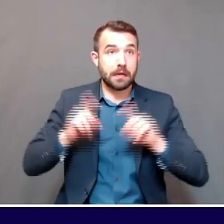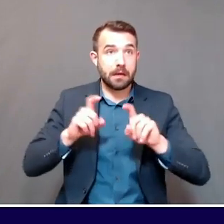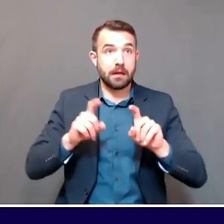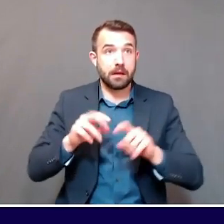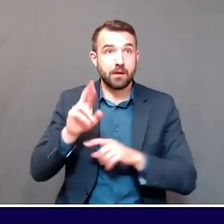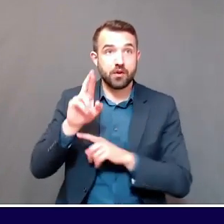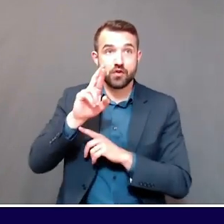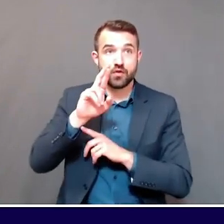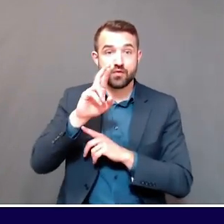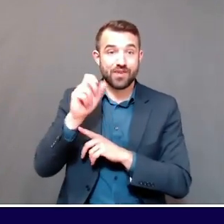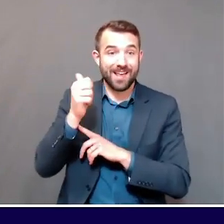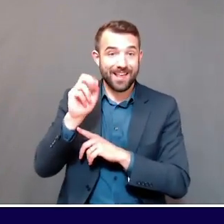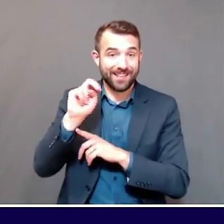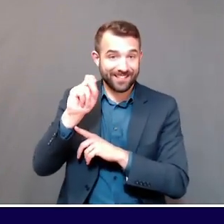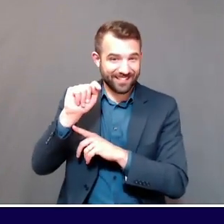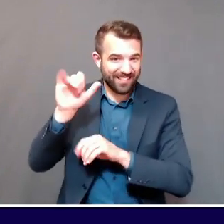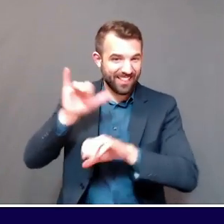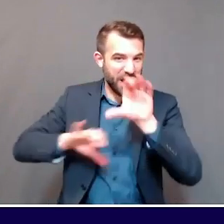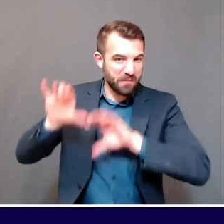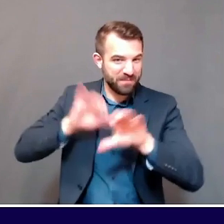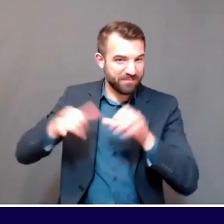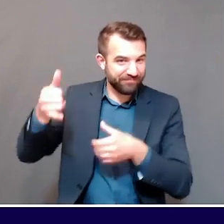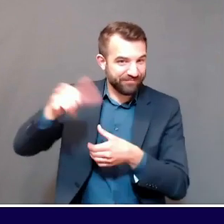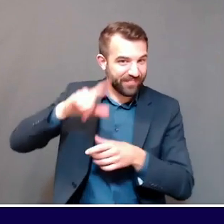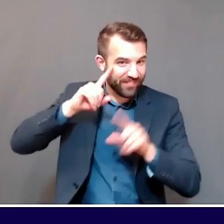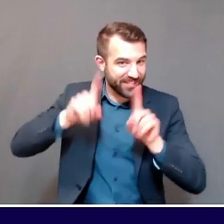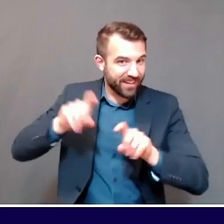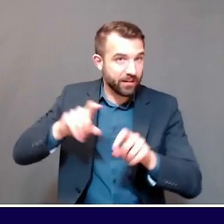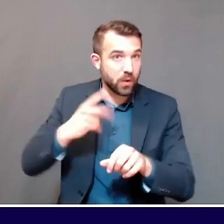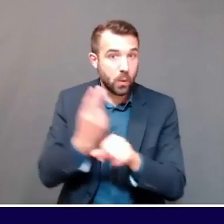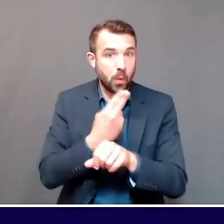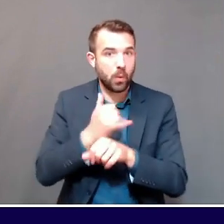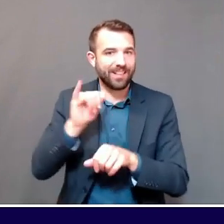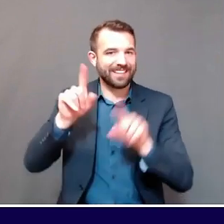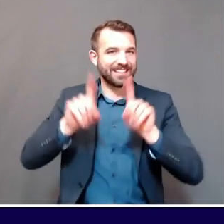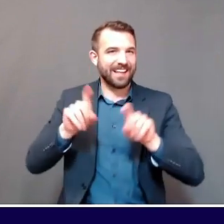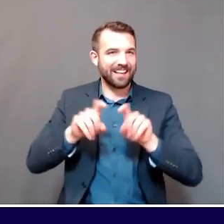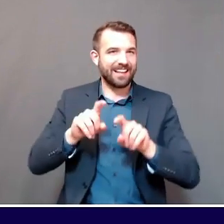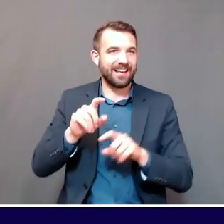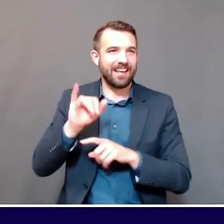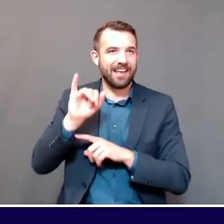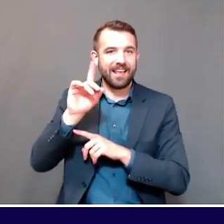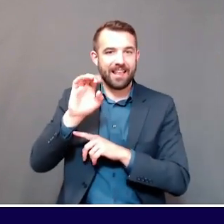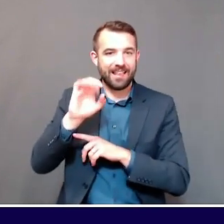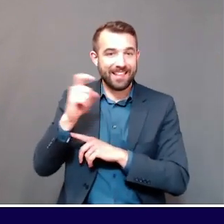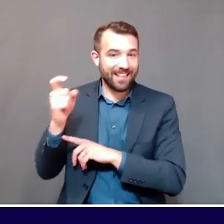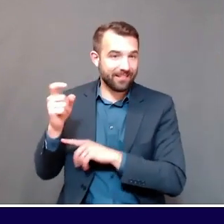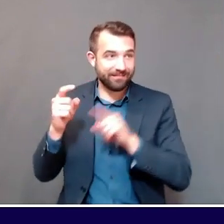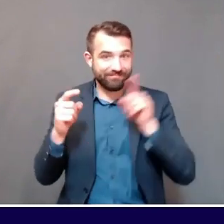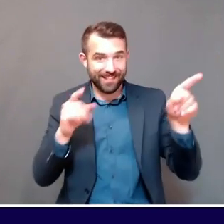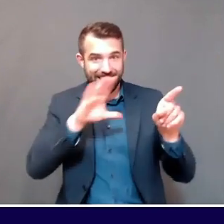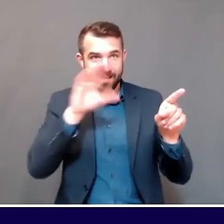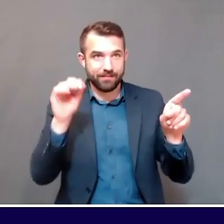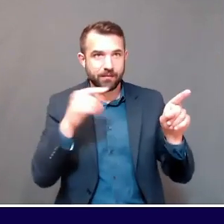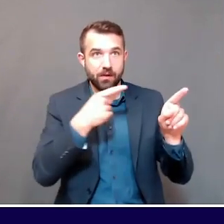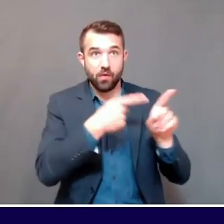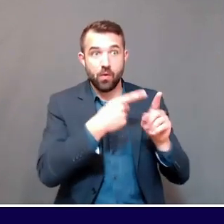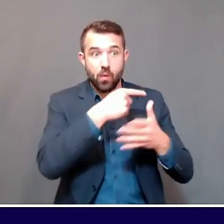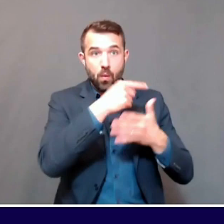moved on to utilizing a test manufactured by our colleagues at IDEX, we have not had those challenges.